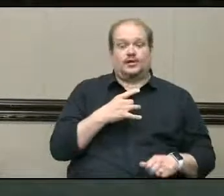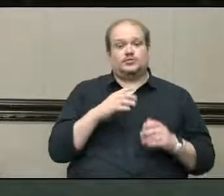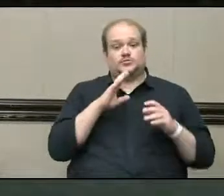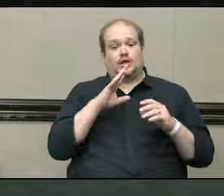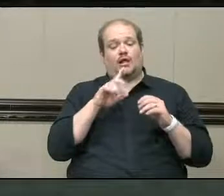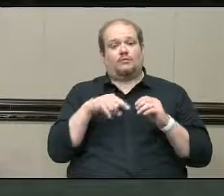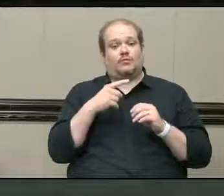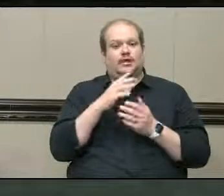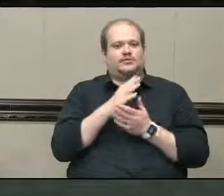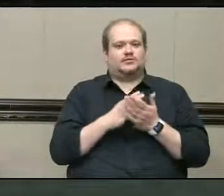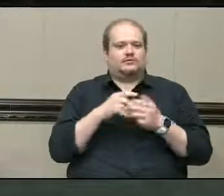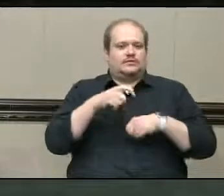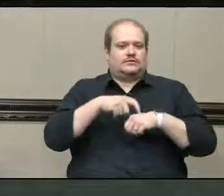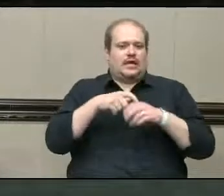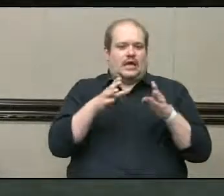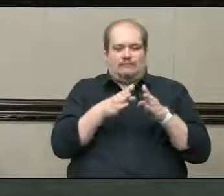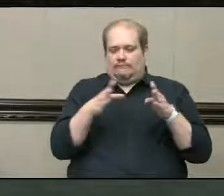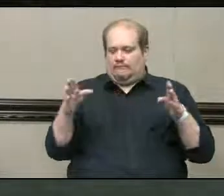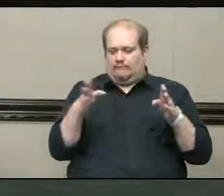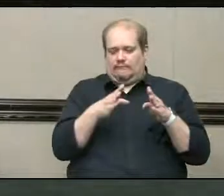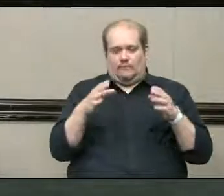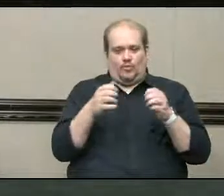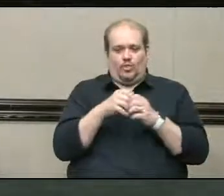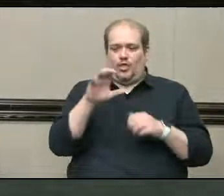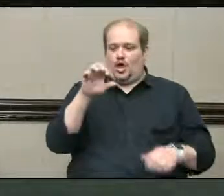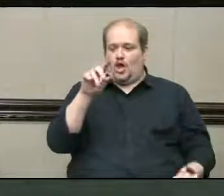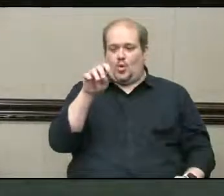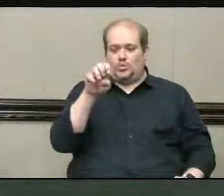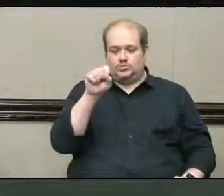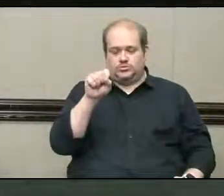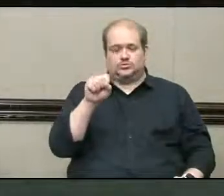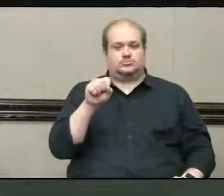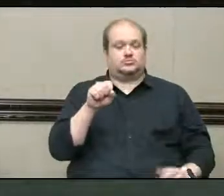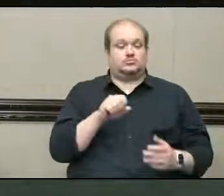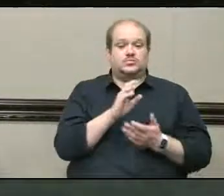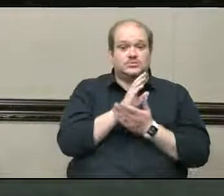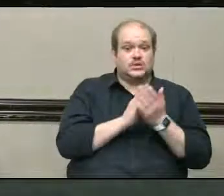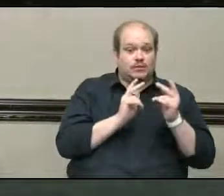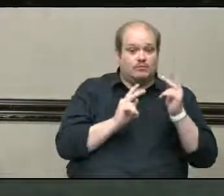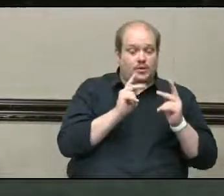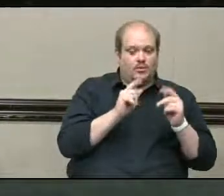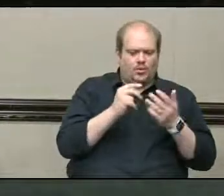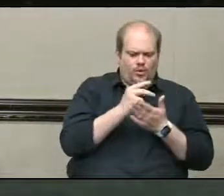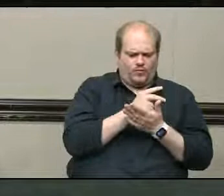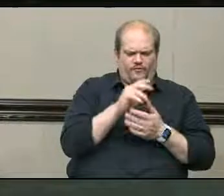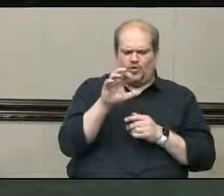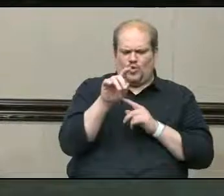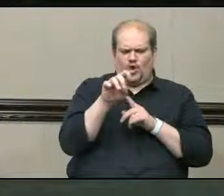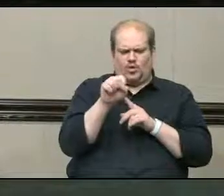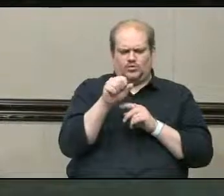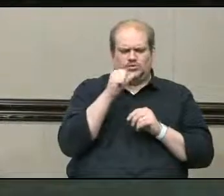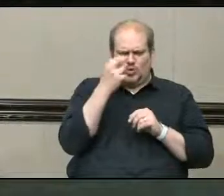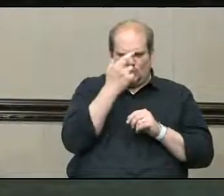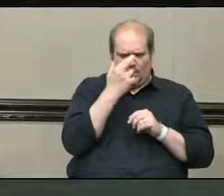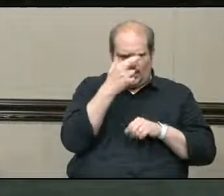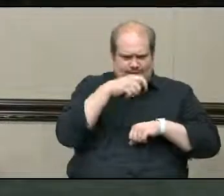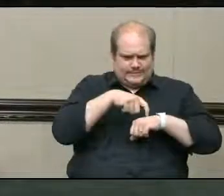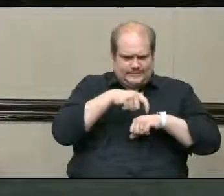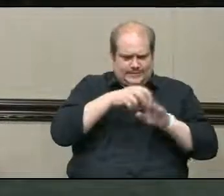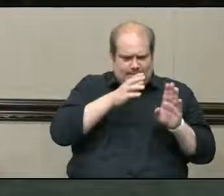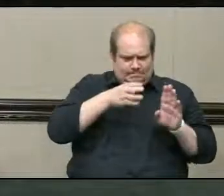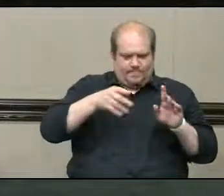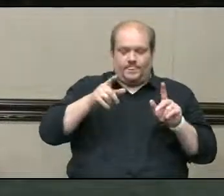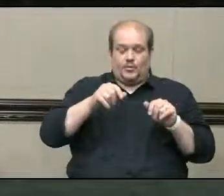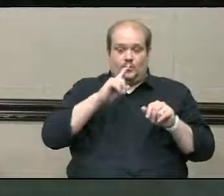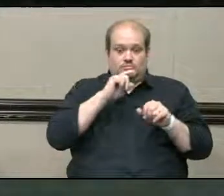just talking about some timelines with the codes. Some people, when they review all these codes, they don't realize the time frame of when these codes